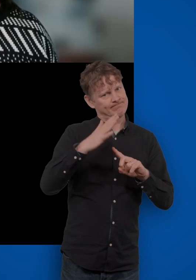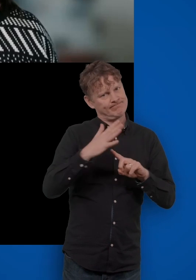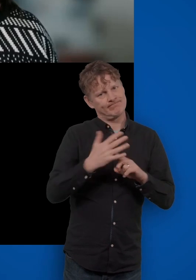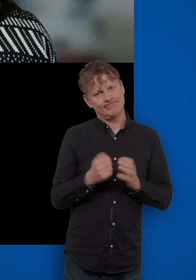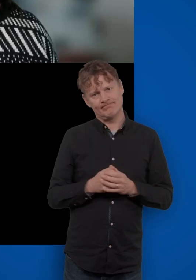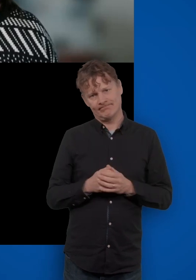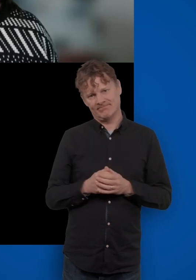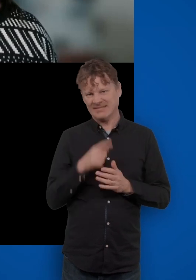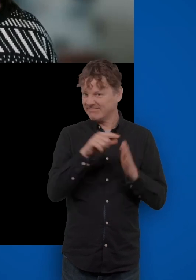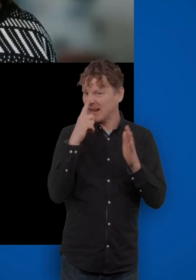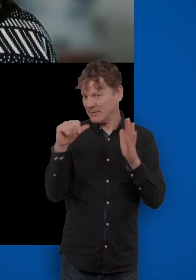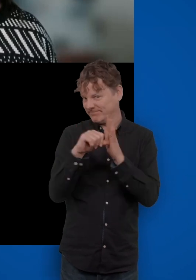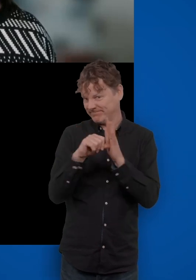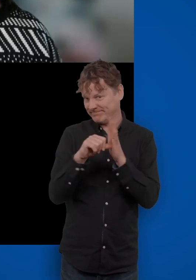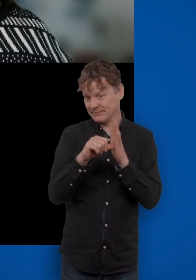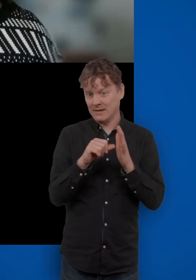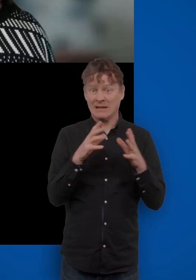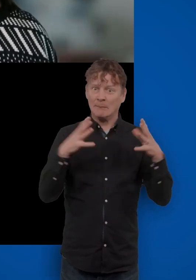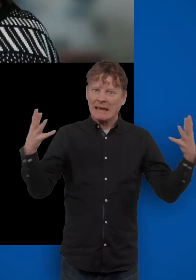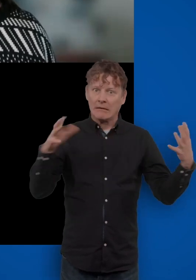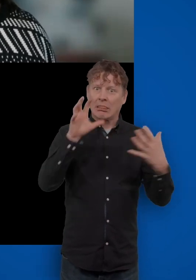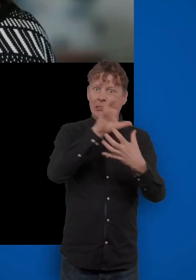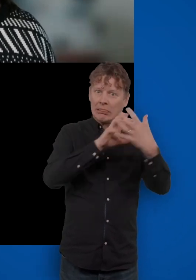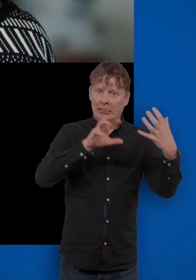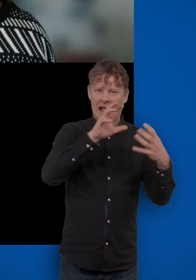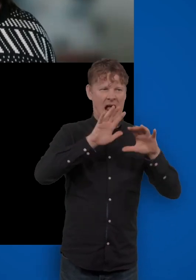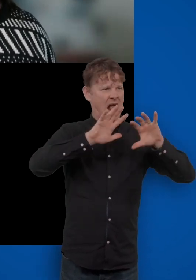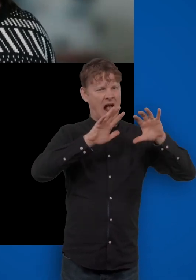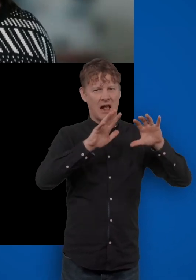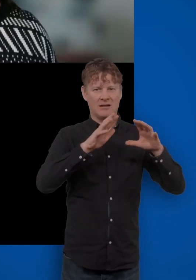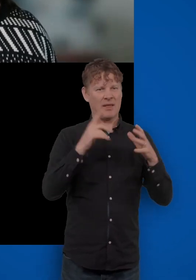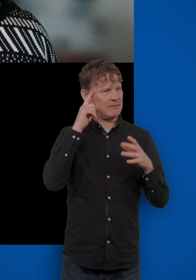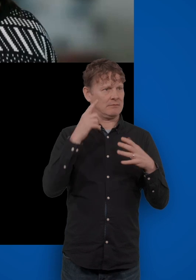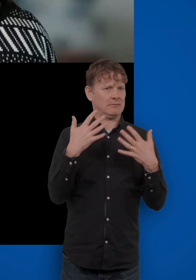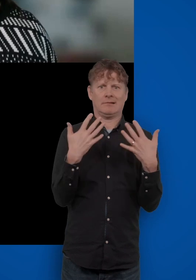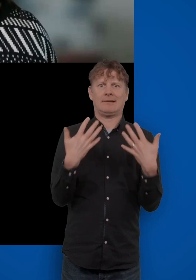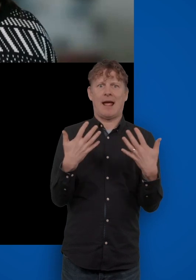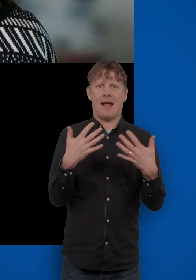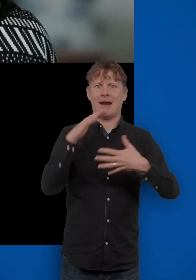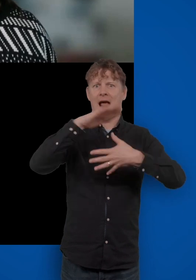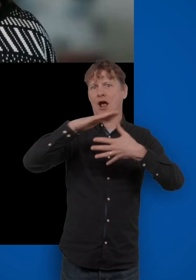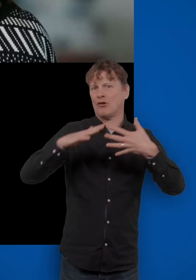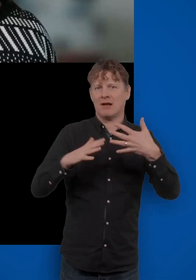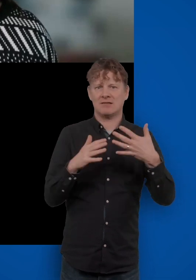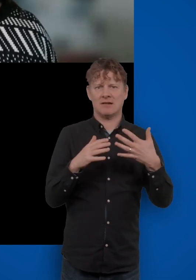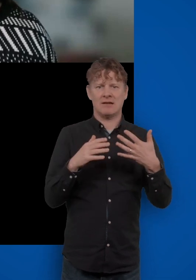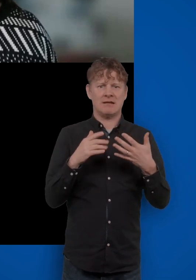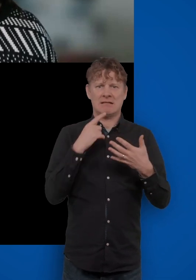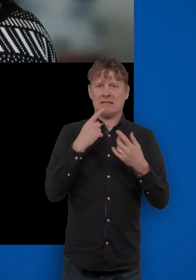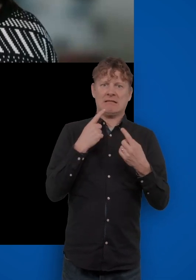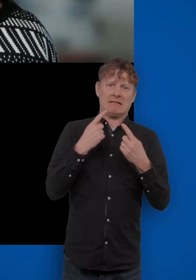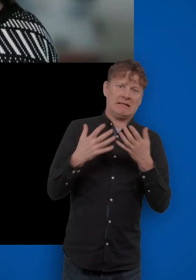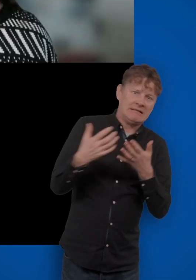which is always going to be tricky in terms of, it's quite a big thing. I think there's about 10 areas, and there's then data on